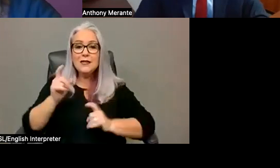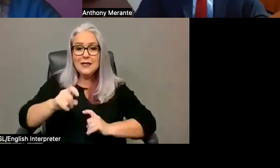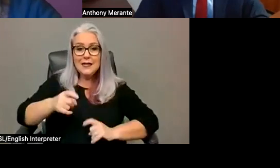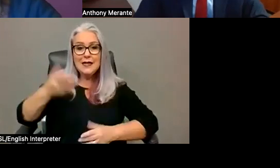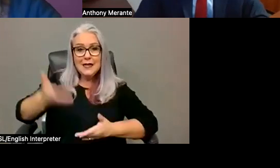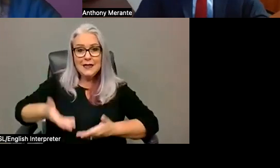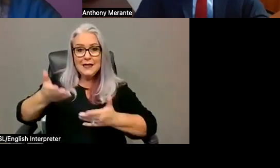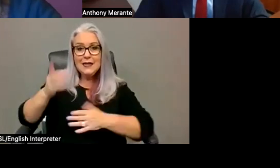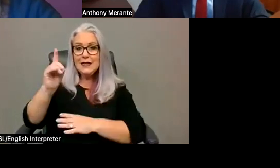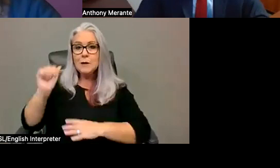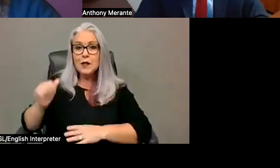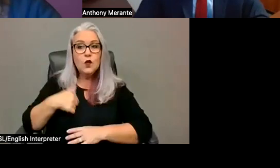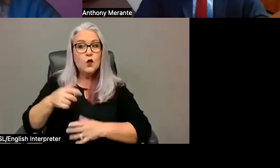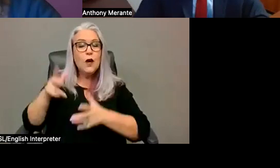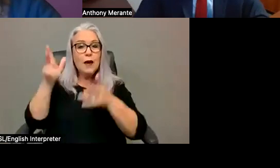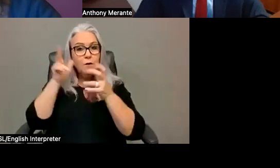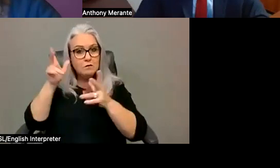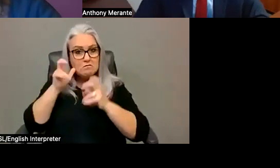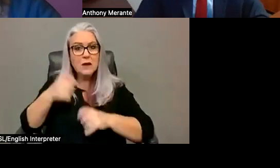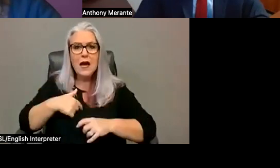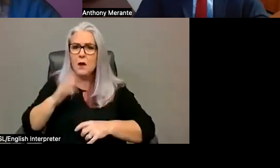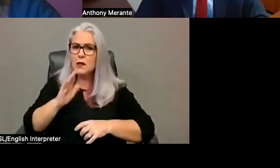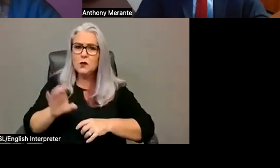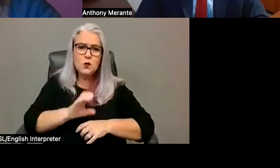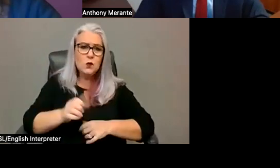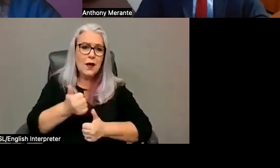community, you have my ear, and I will do everything in my